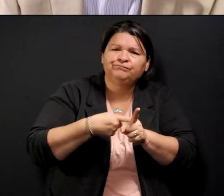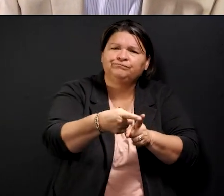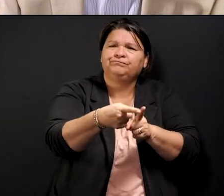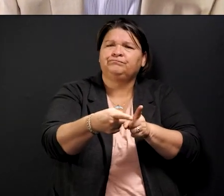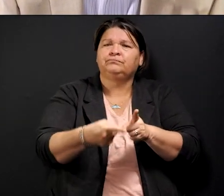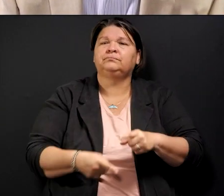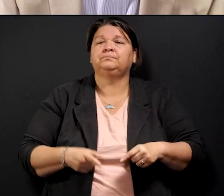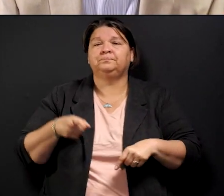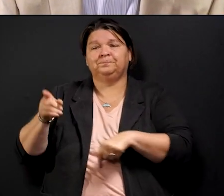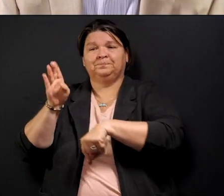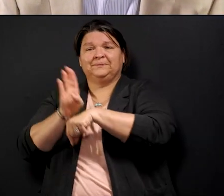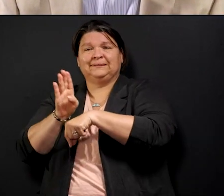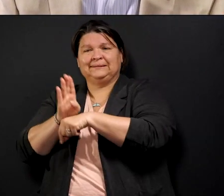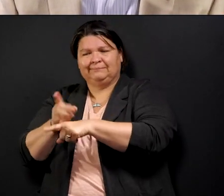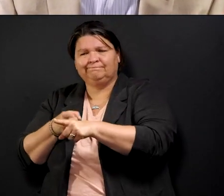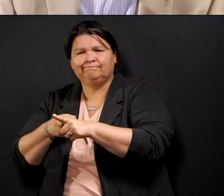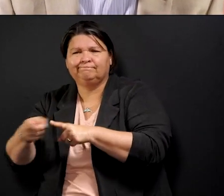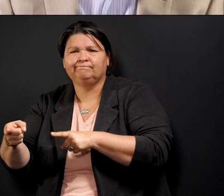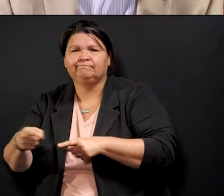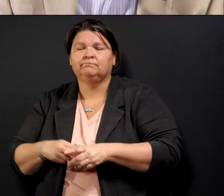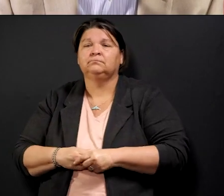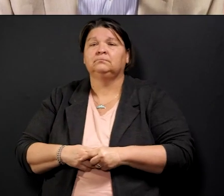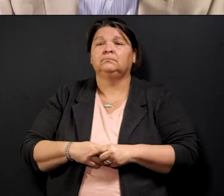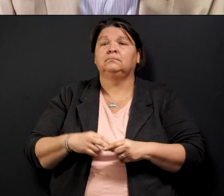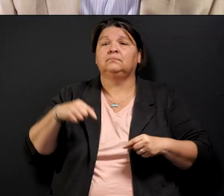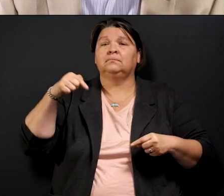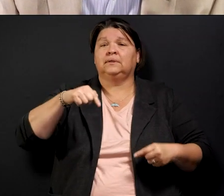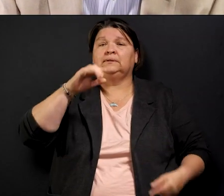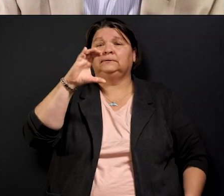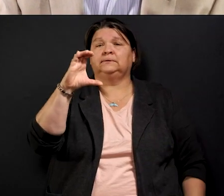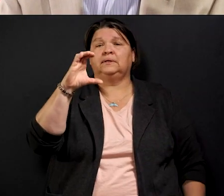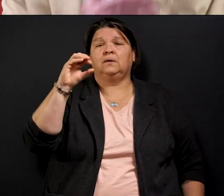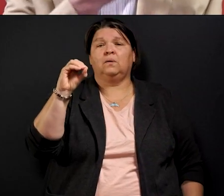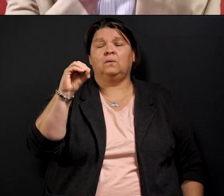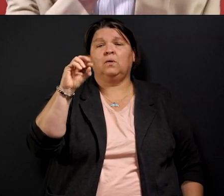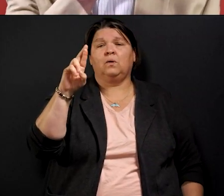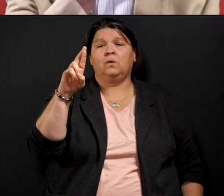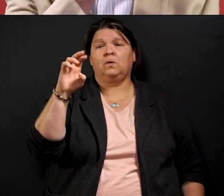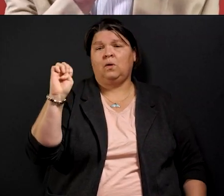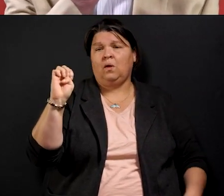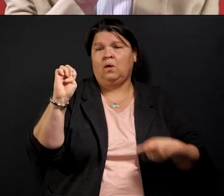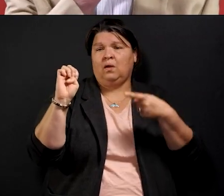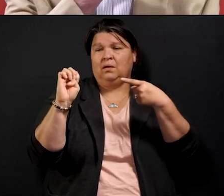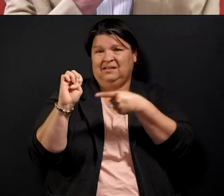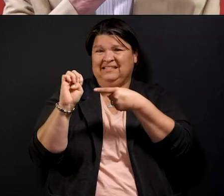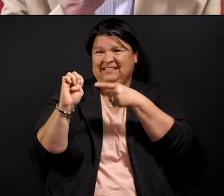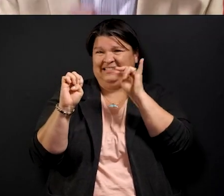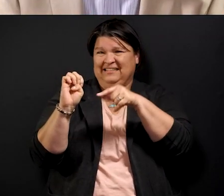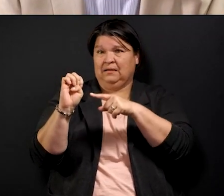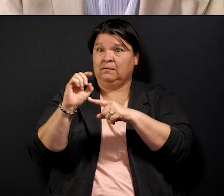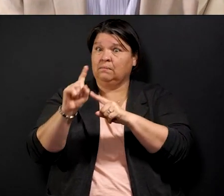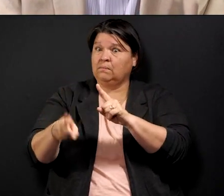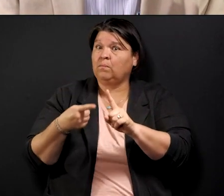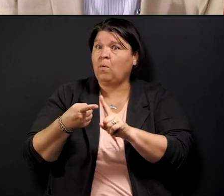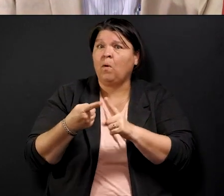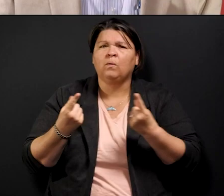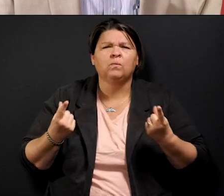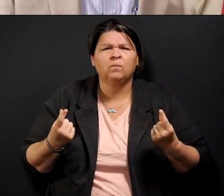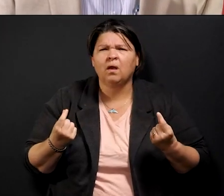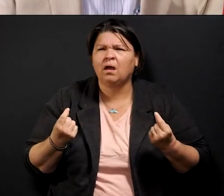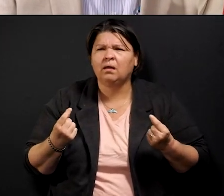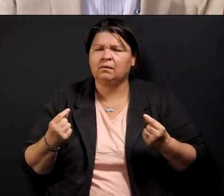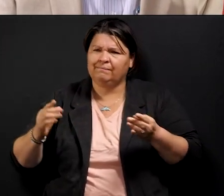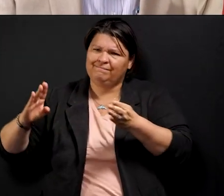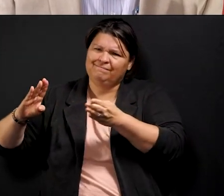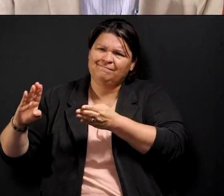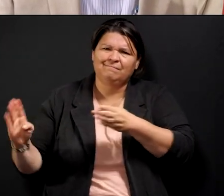This is the CORE Committee, the Committee on Reopening the Economy, and it's an exciting plan and an exciting strategy, and